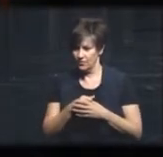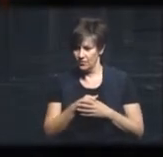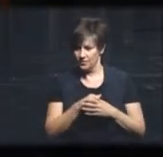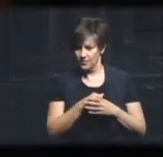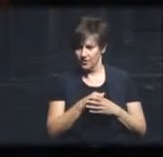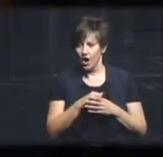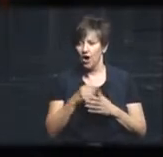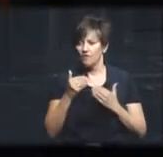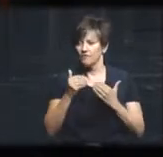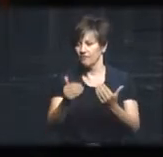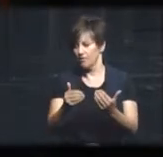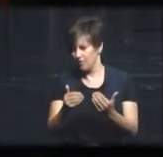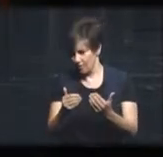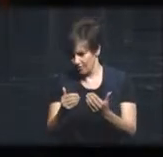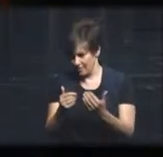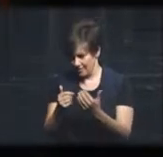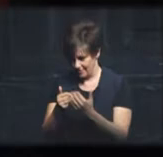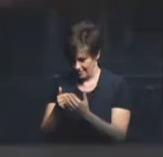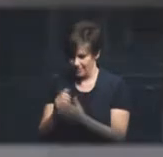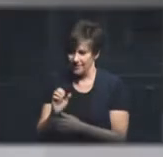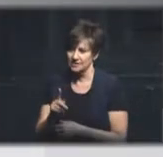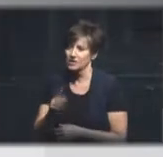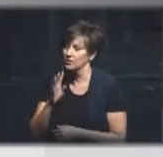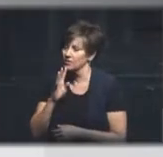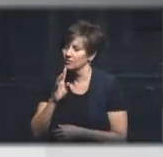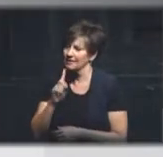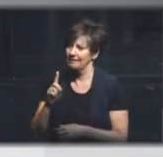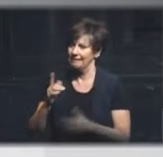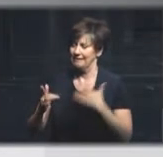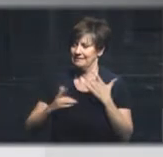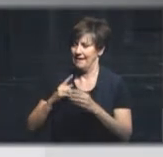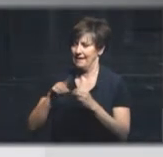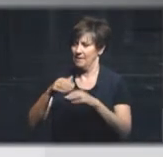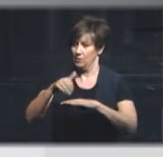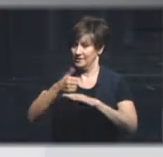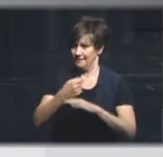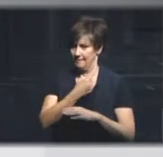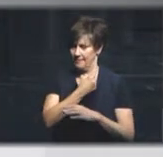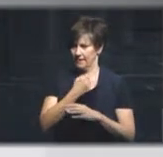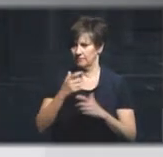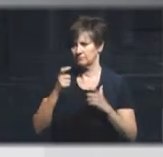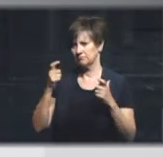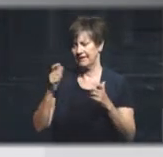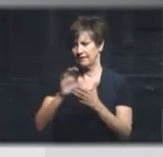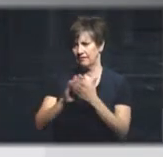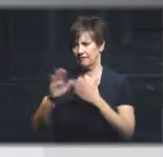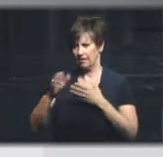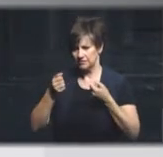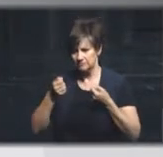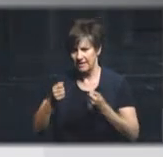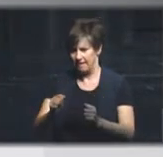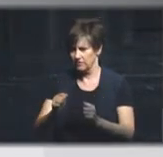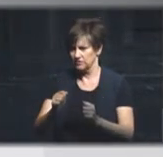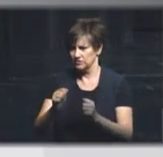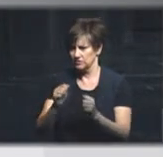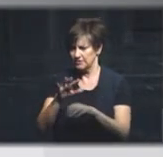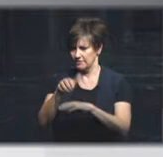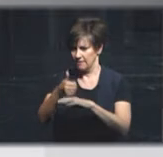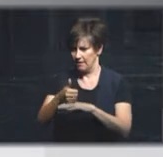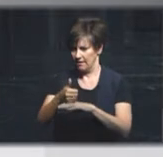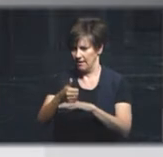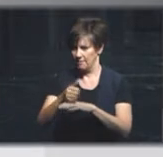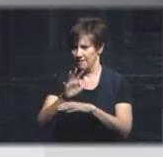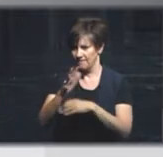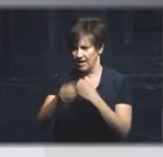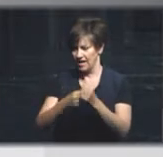Destination 2022. Very excited about what we put together in there. Big college effort to put together a